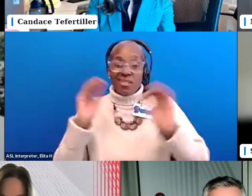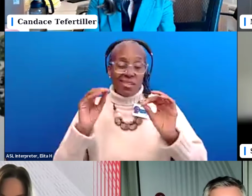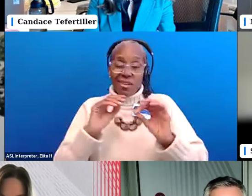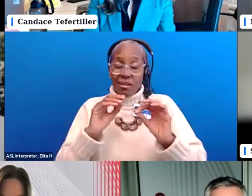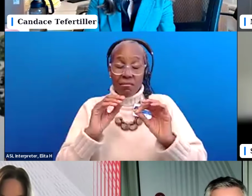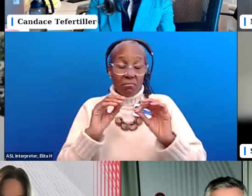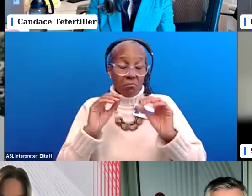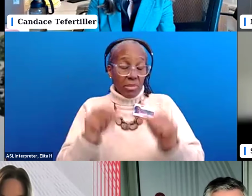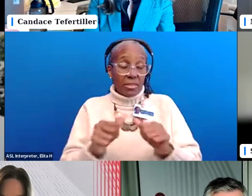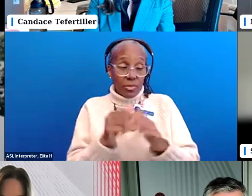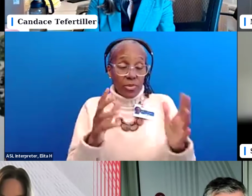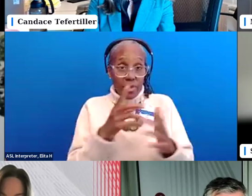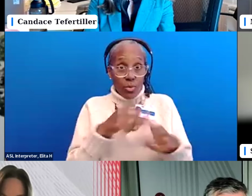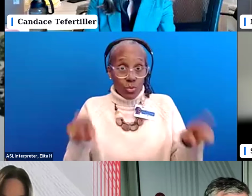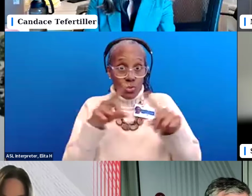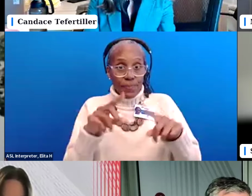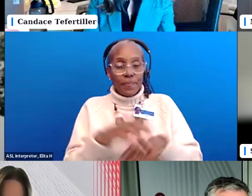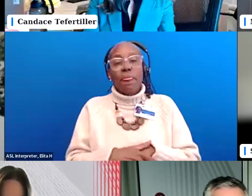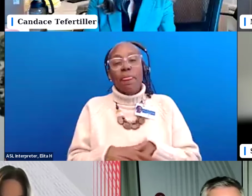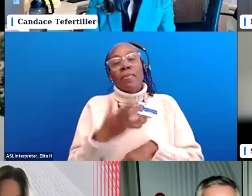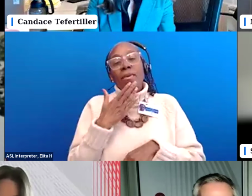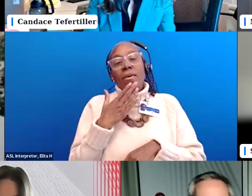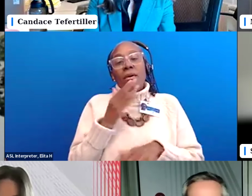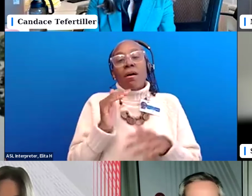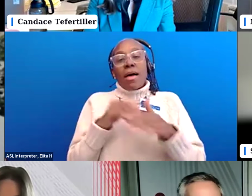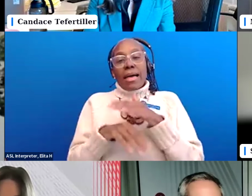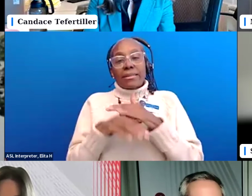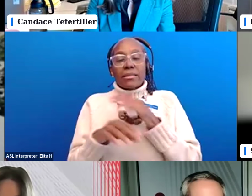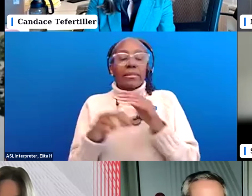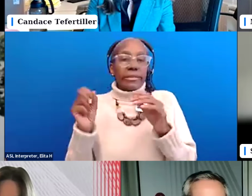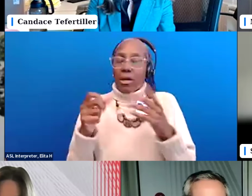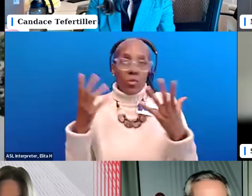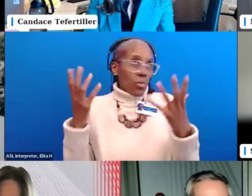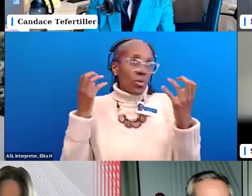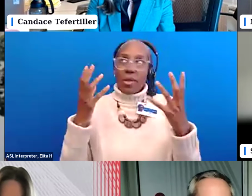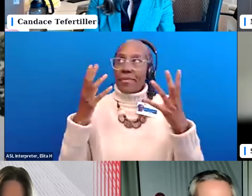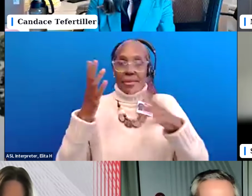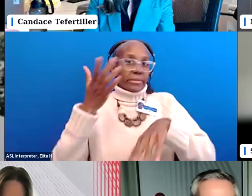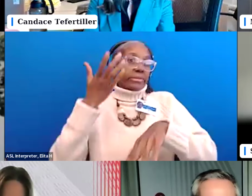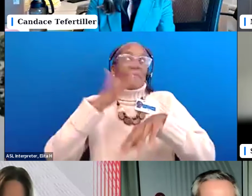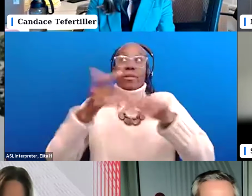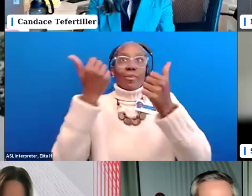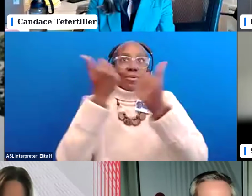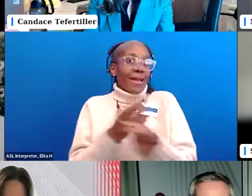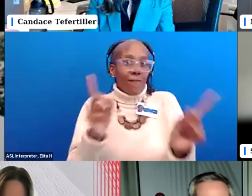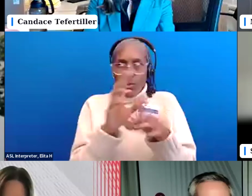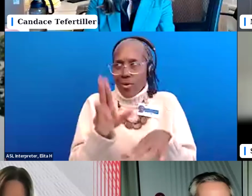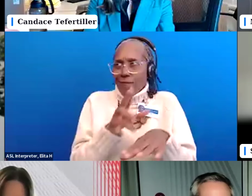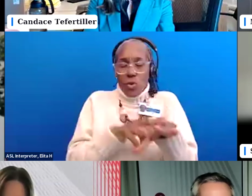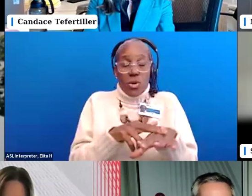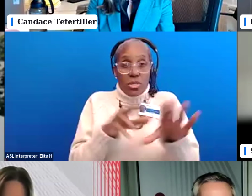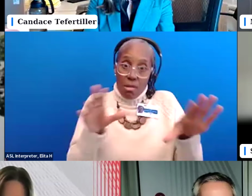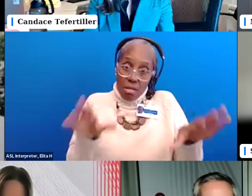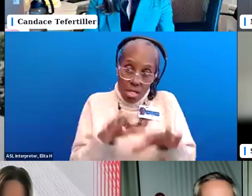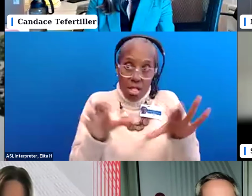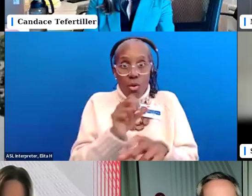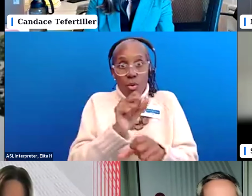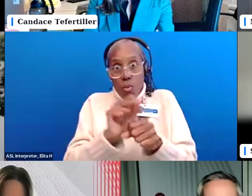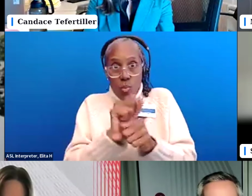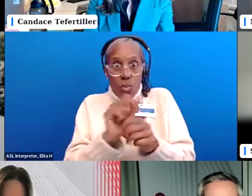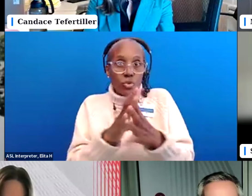without you. So thank you. Now, in terms of access, yeah, we want this thing to be available everywhere. Of course, we've put so much work into